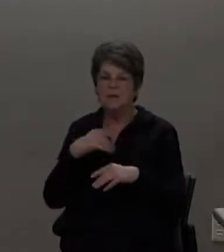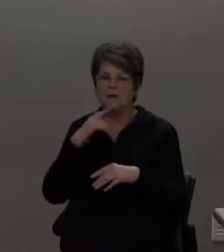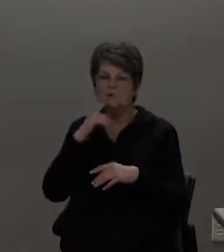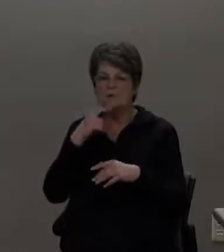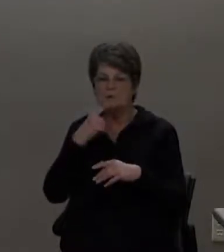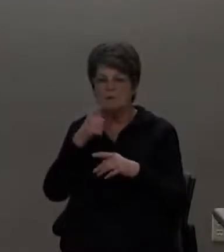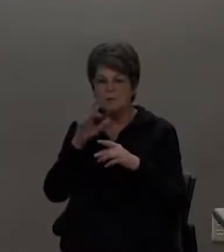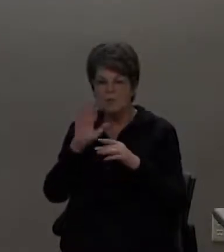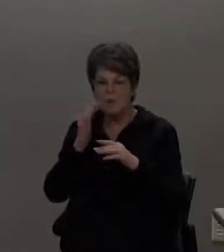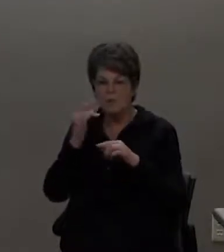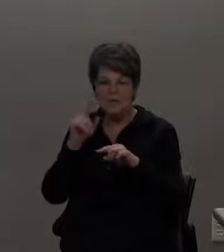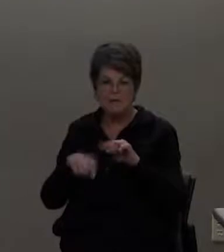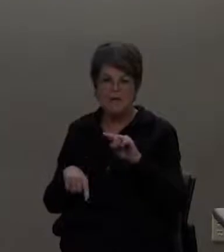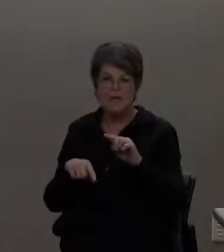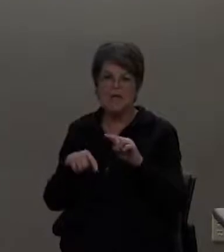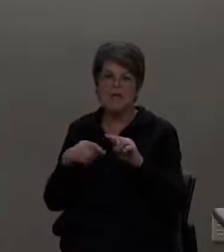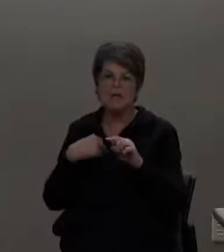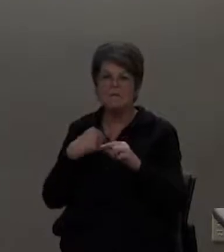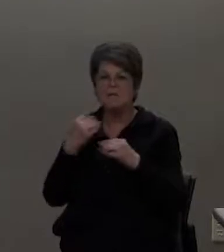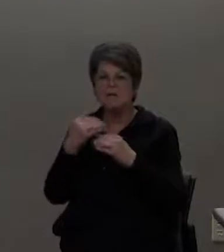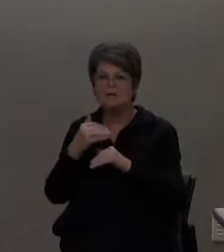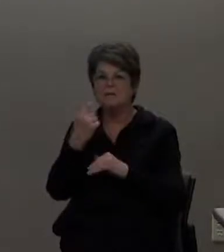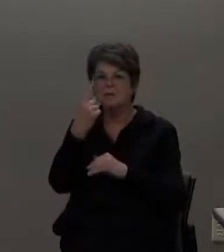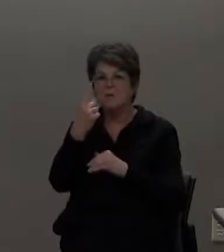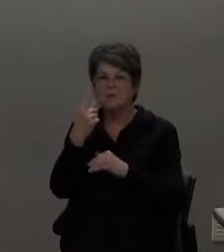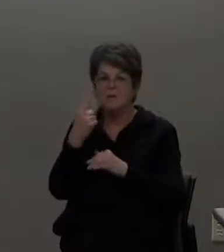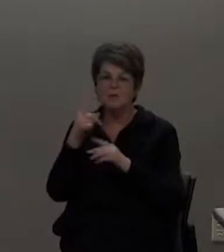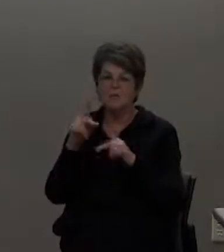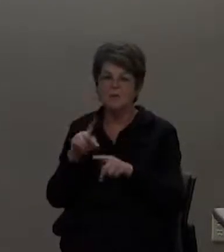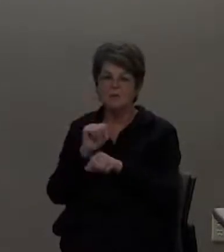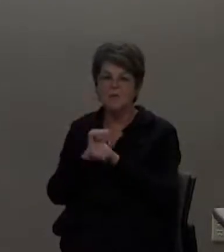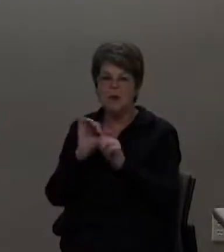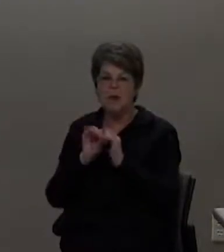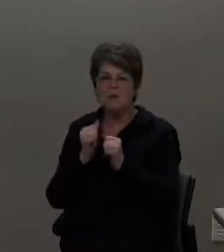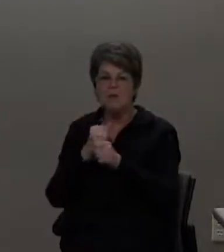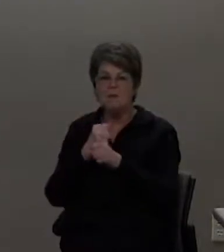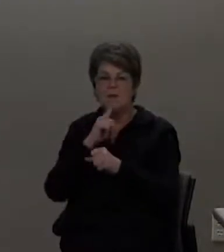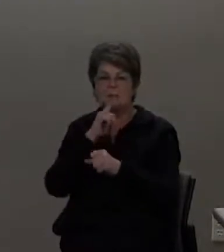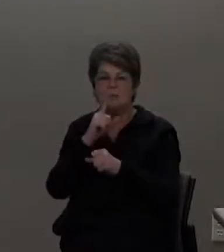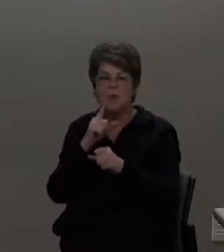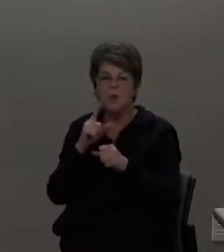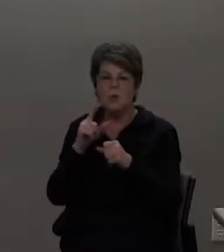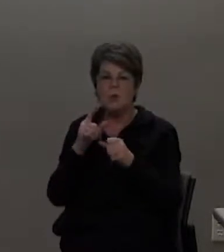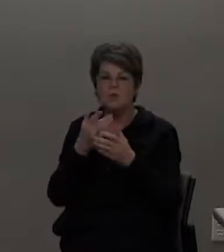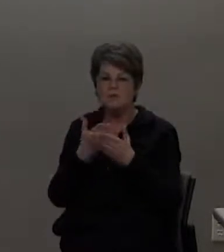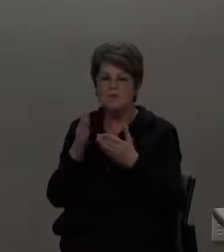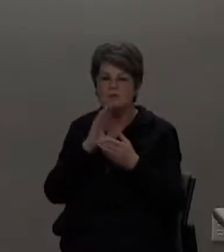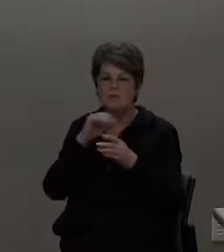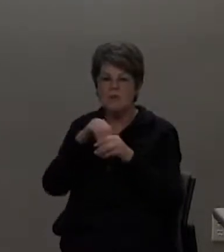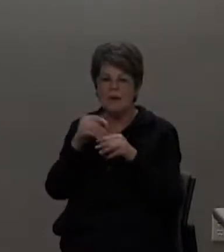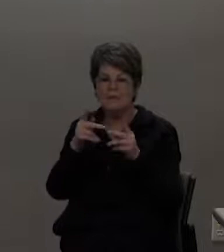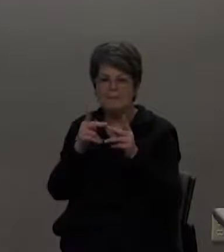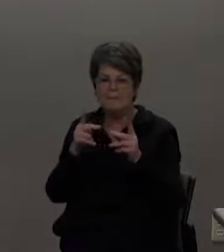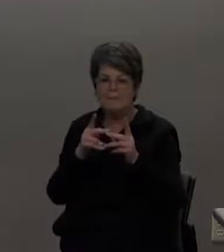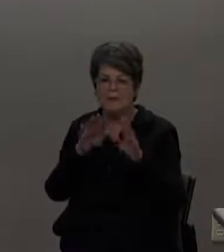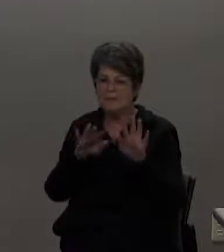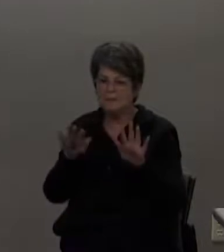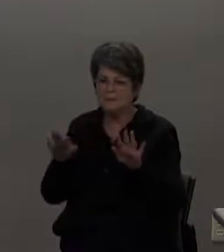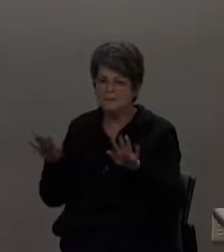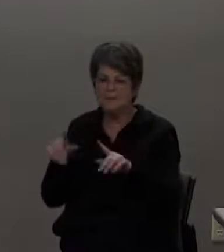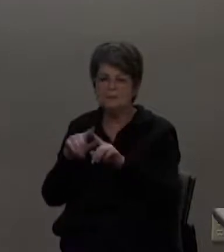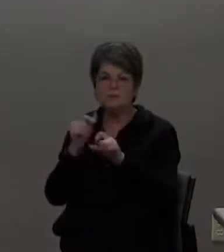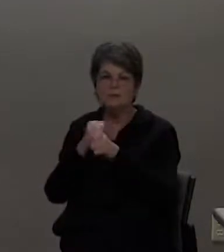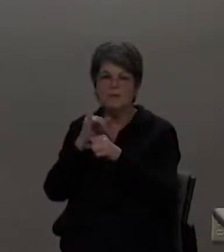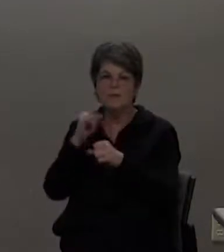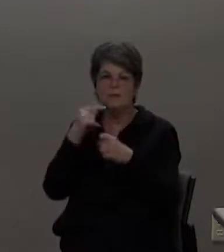argue you probably can't exist without having at least one working person in the household. And so how do we make sure that we have the pieces in place from a healthcare and social assistance to